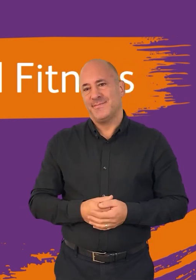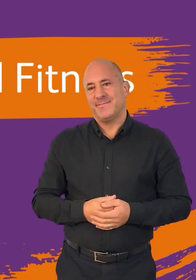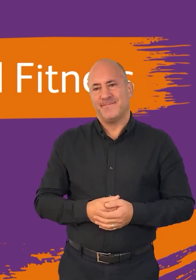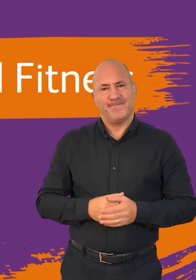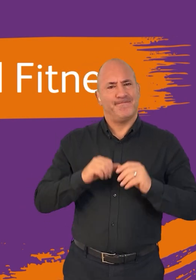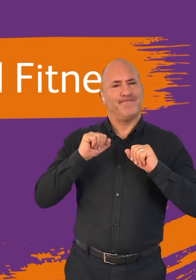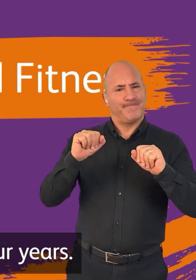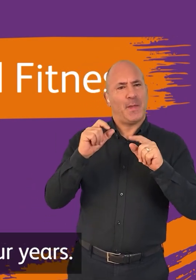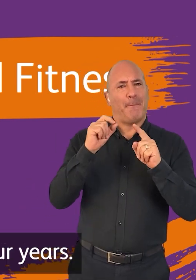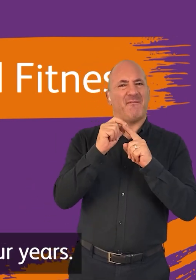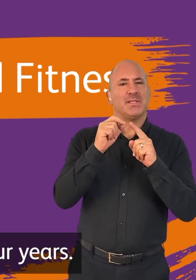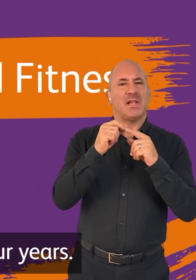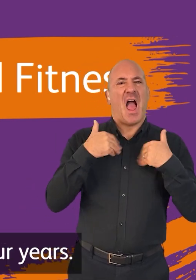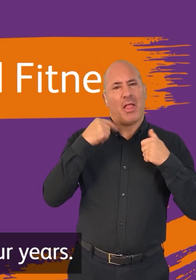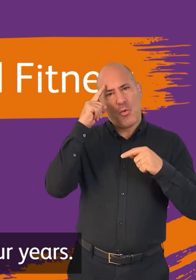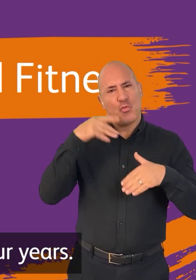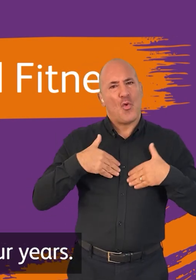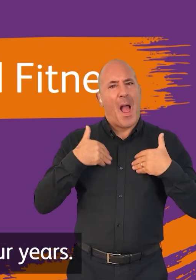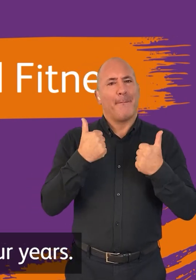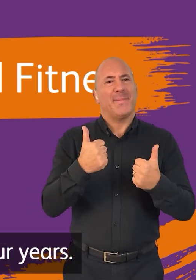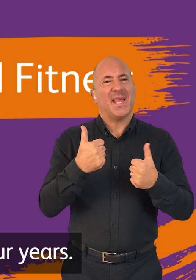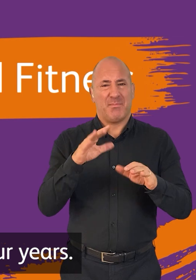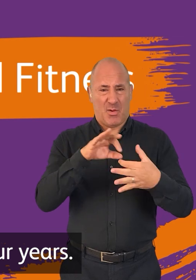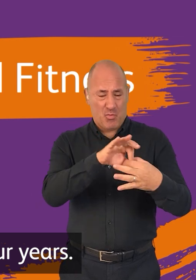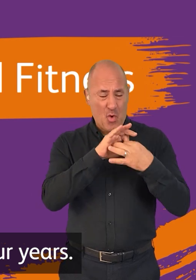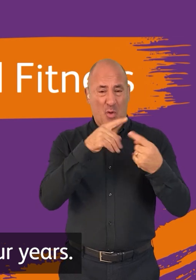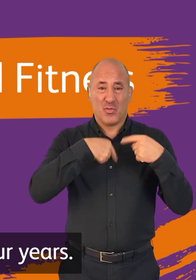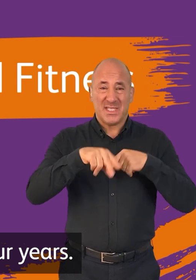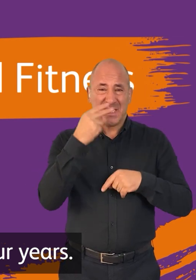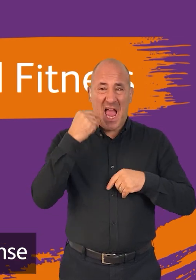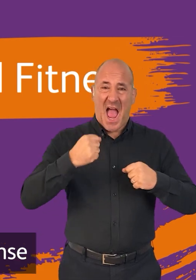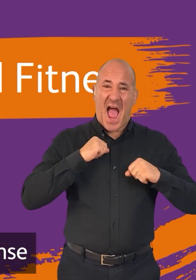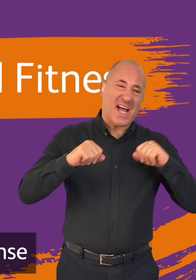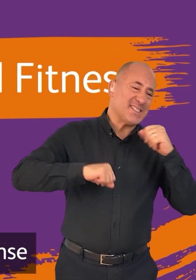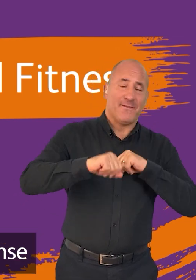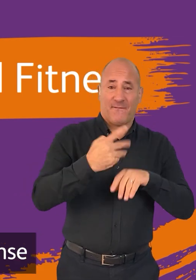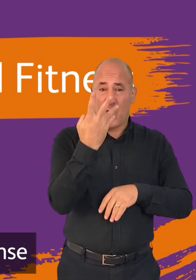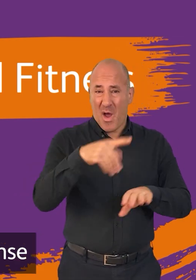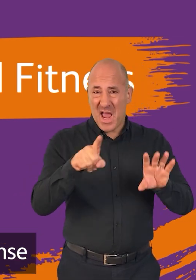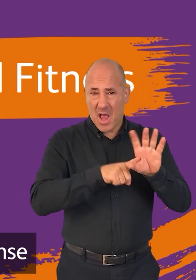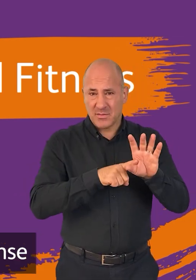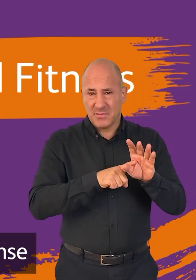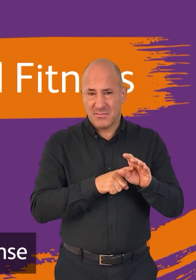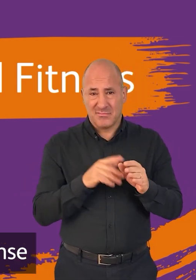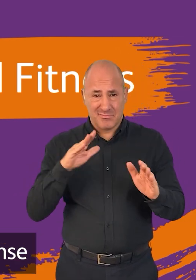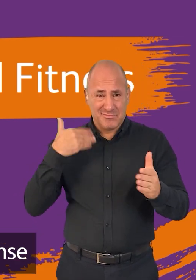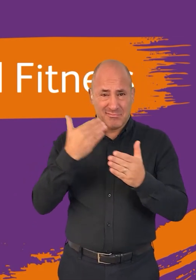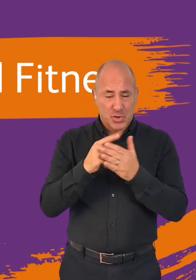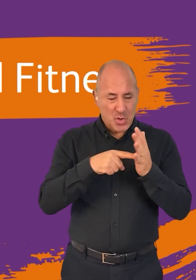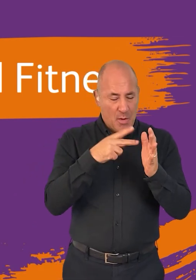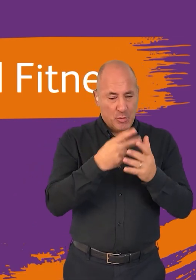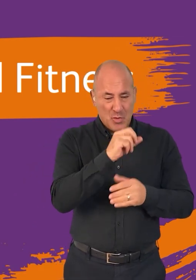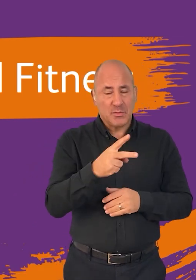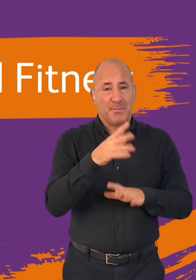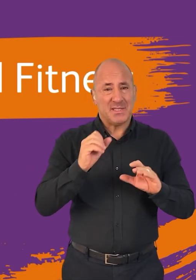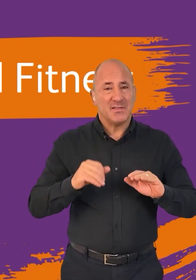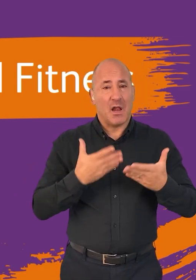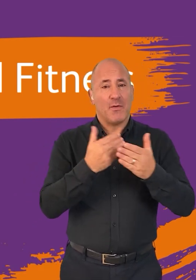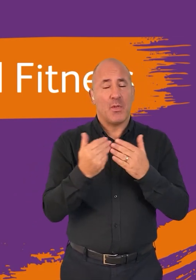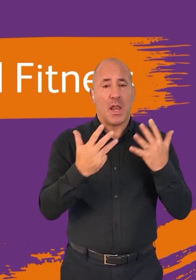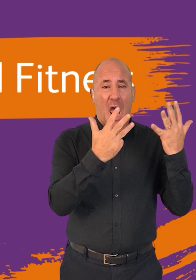Pivotal Health and Wellbeing have been working with Sense Active for 4 years. They have delivered 92 sessions for Sense since